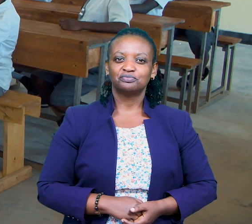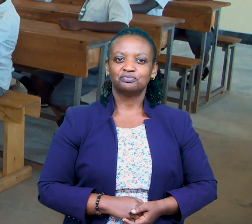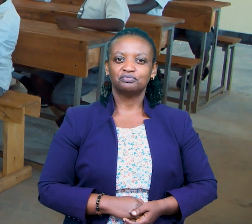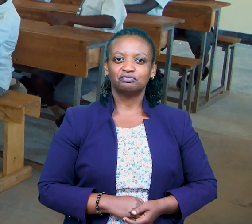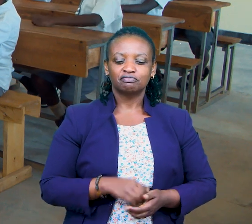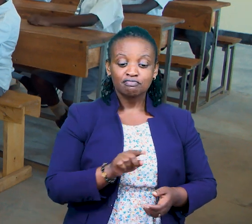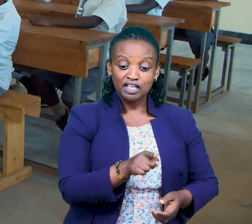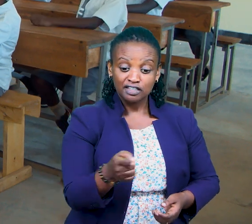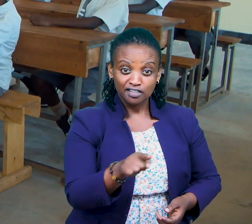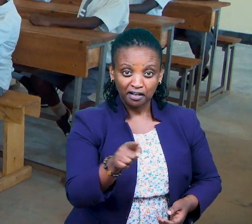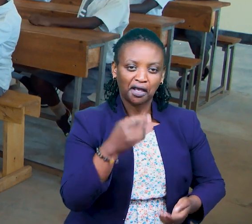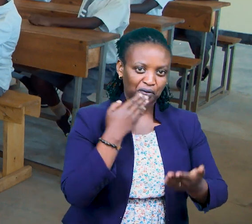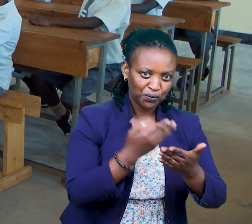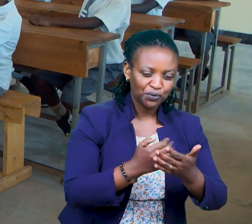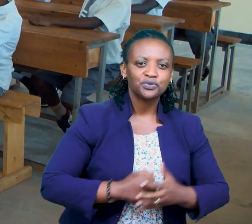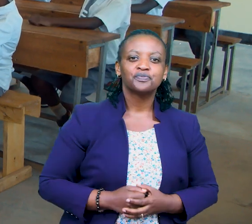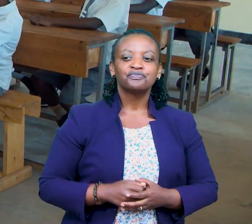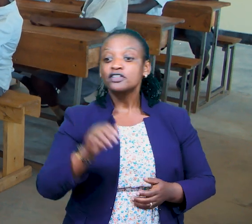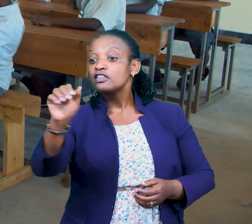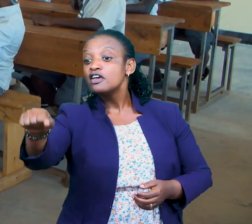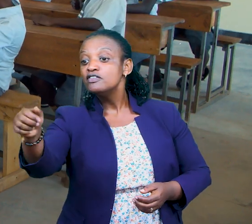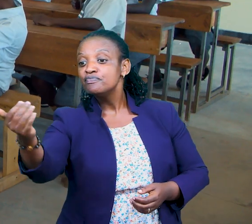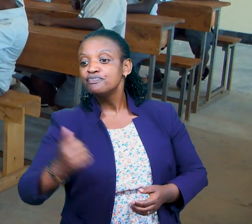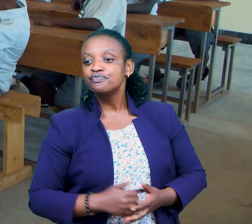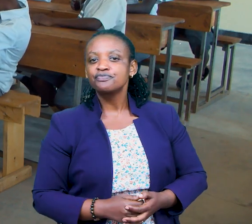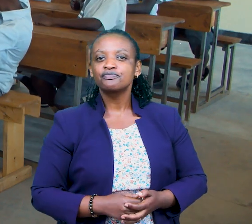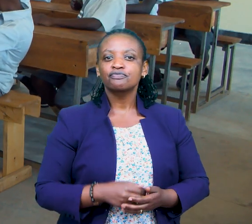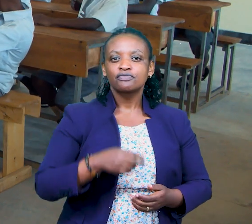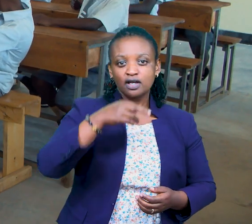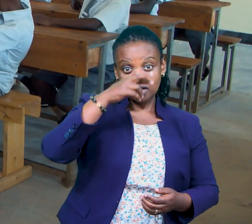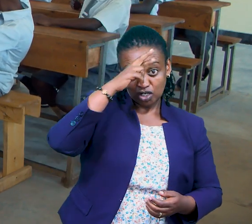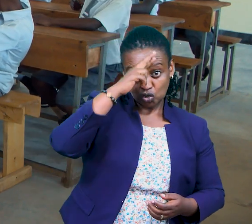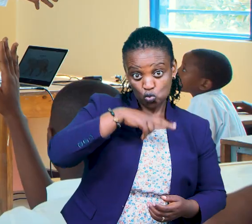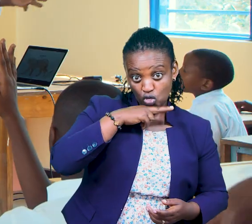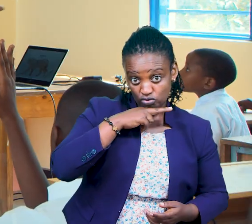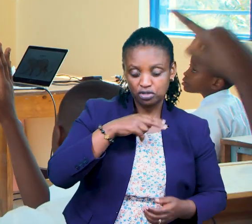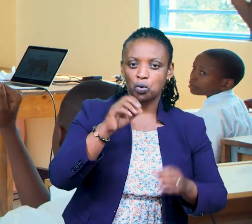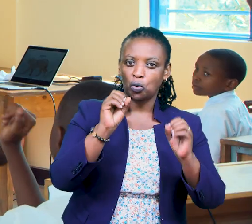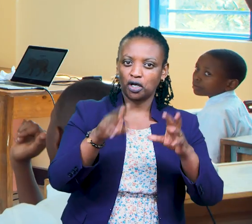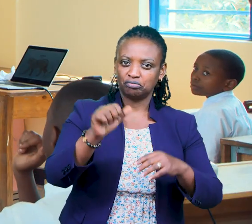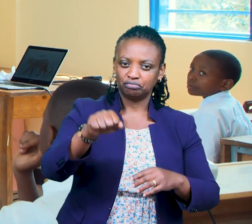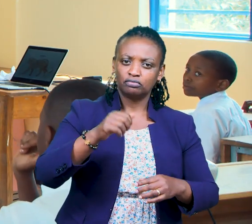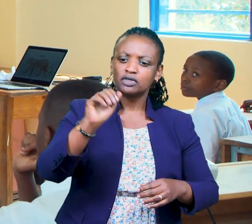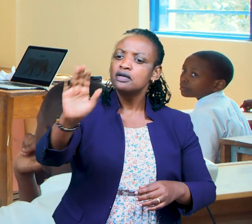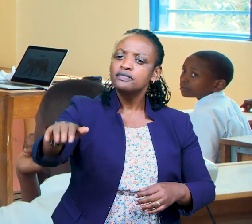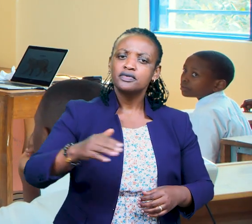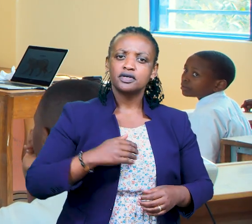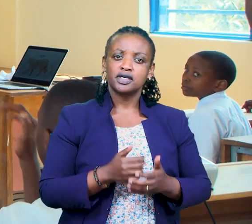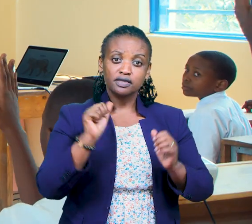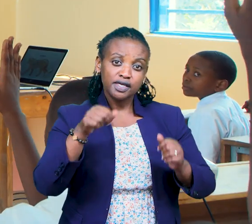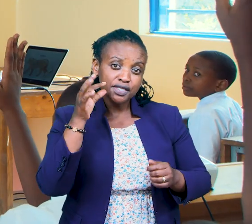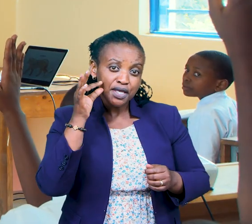A snake, good. Yes. A goat, right? Yes, please. A